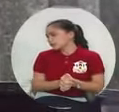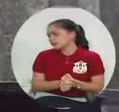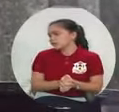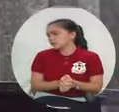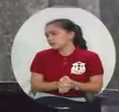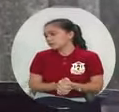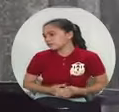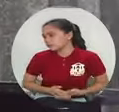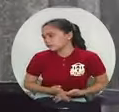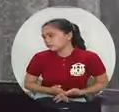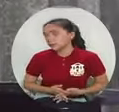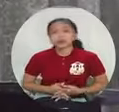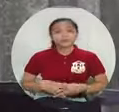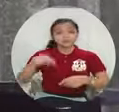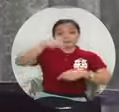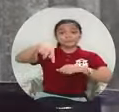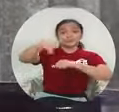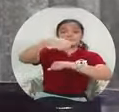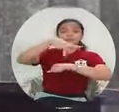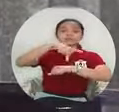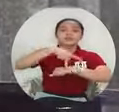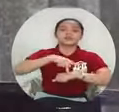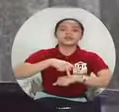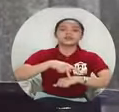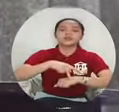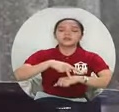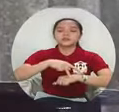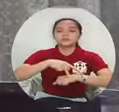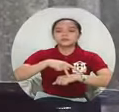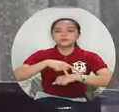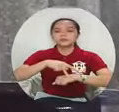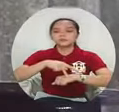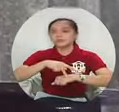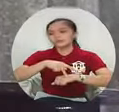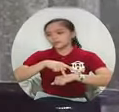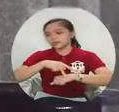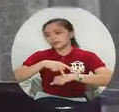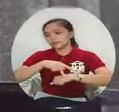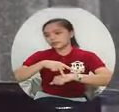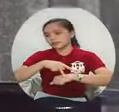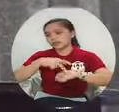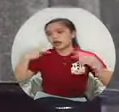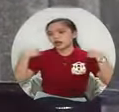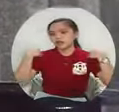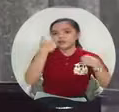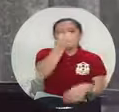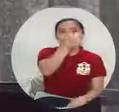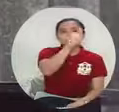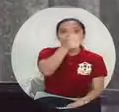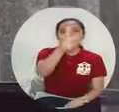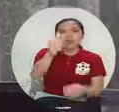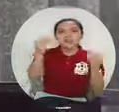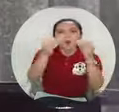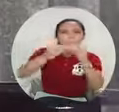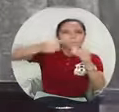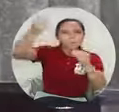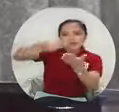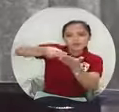10 richest men in the Philippines, you find in there these 10 richest people in the